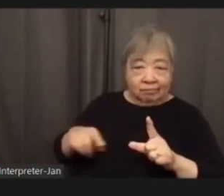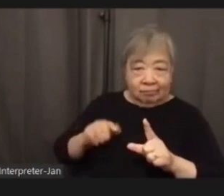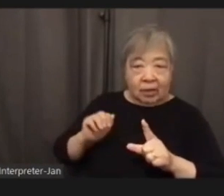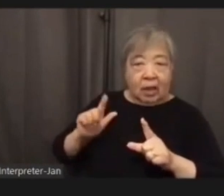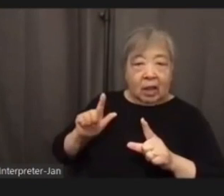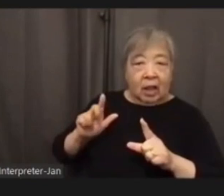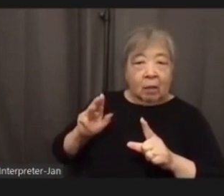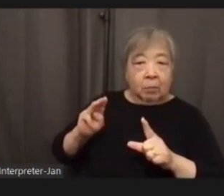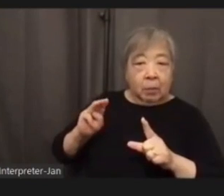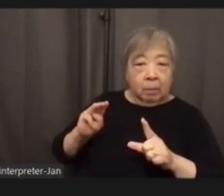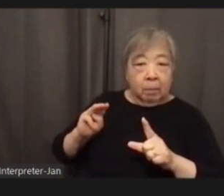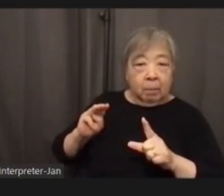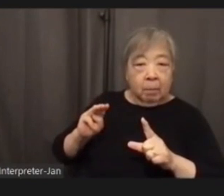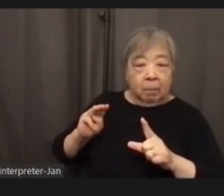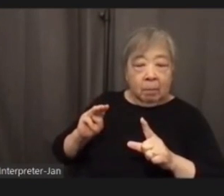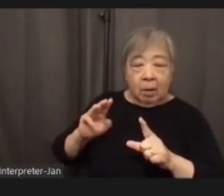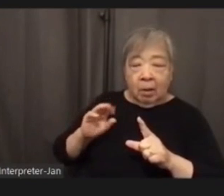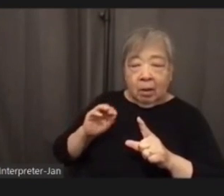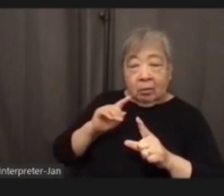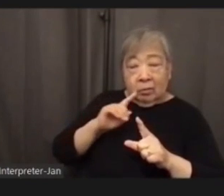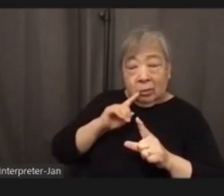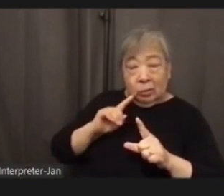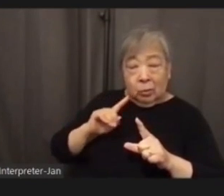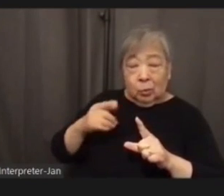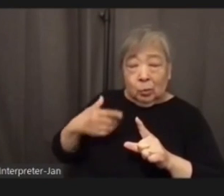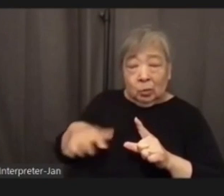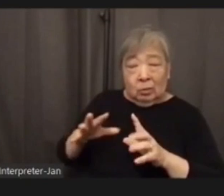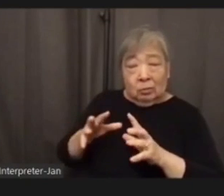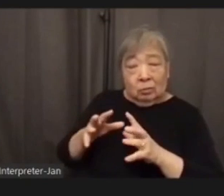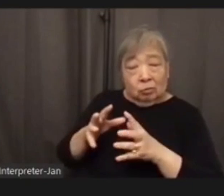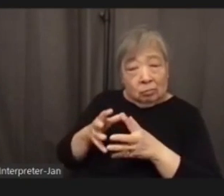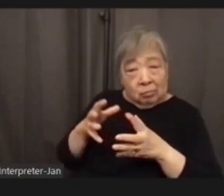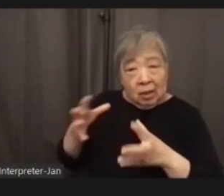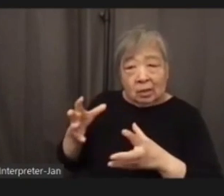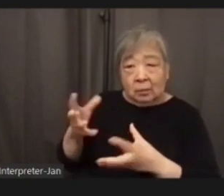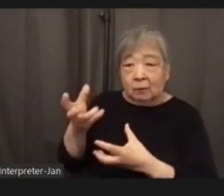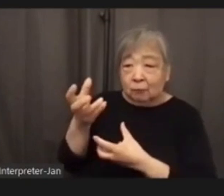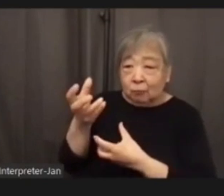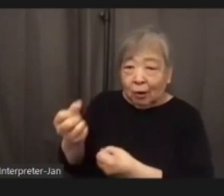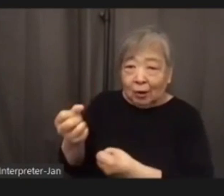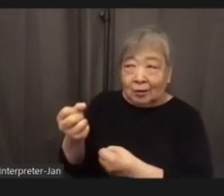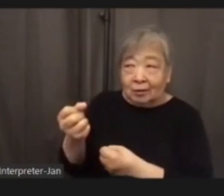And it was a tremendous amount of trust, and it was a lot of fun.